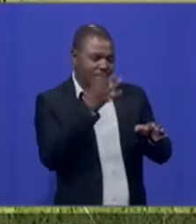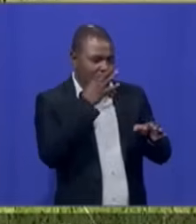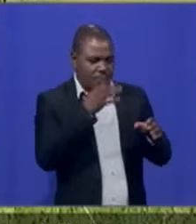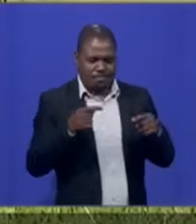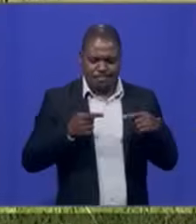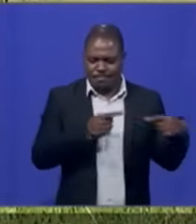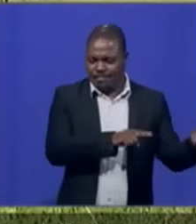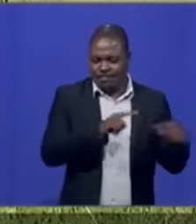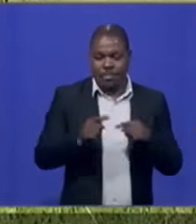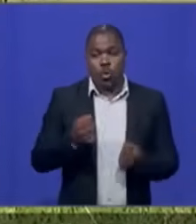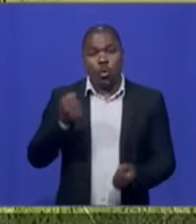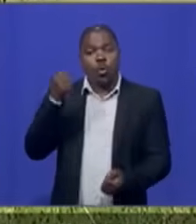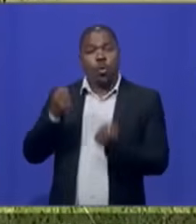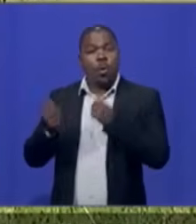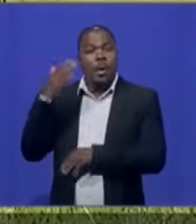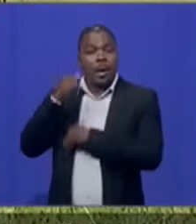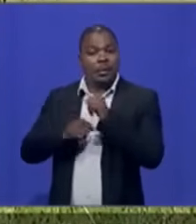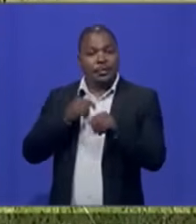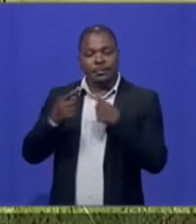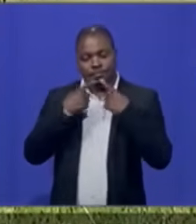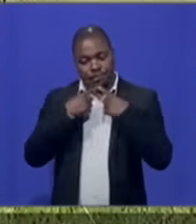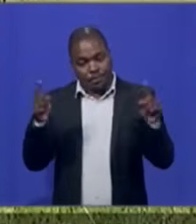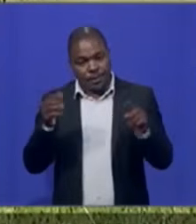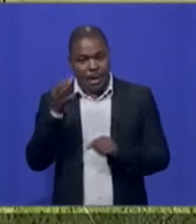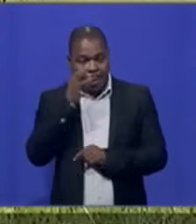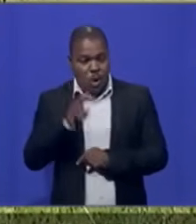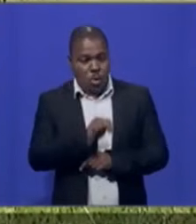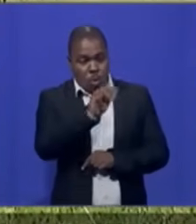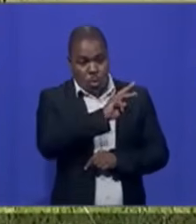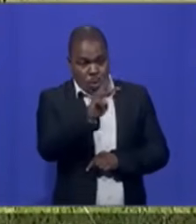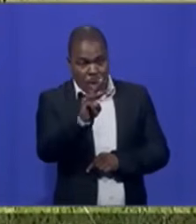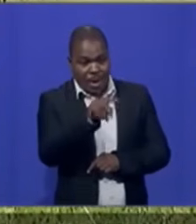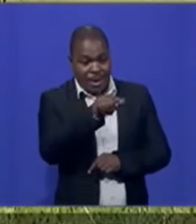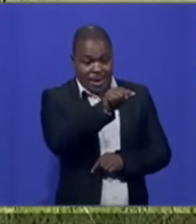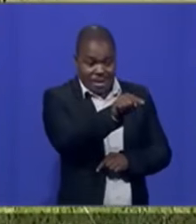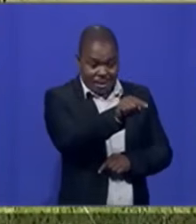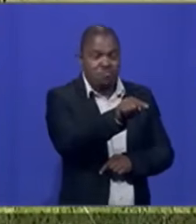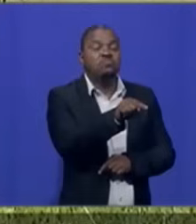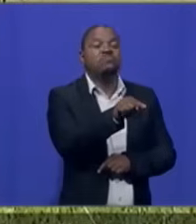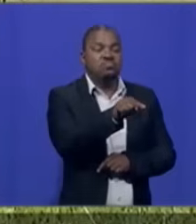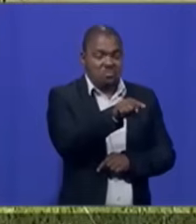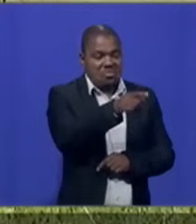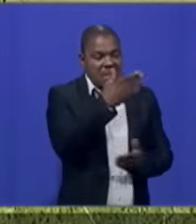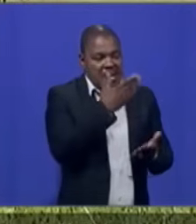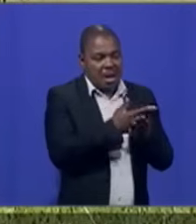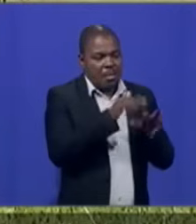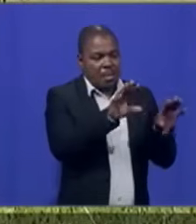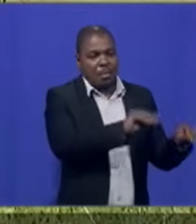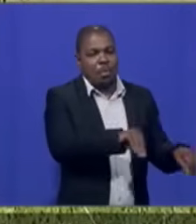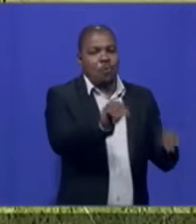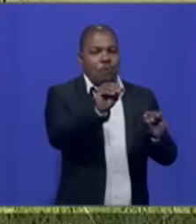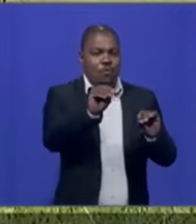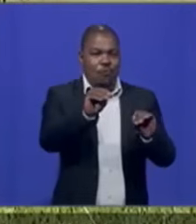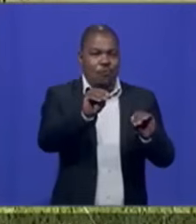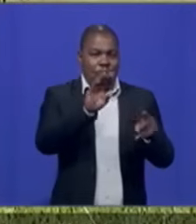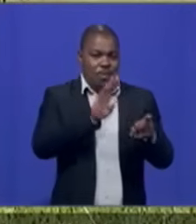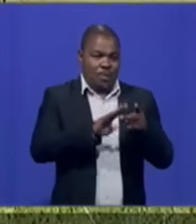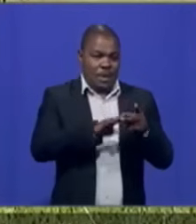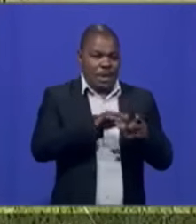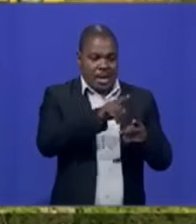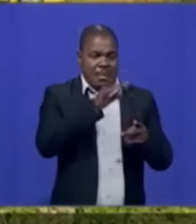taelo ya kgotlatshekelo ya ngogola e neela North West Housing Corporation tetla ya go ntsha baagi mo lefelong leo e leng phitlhelelo